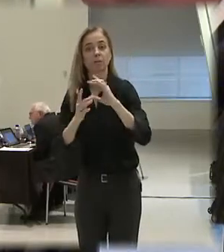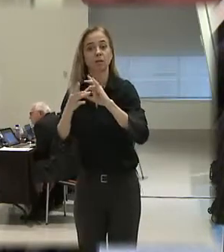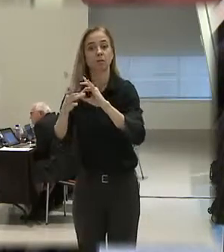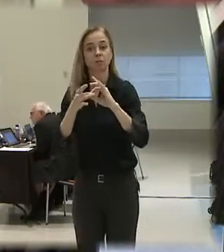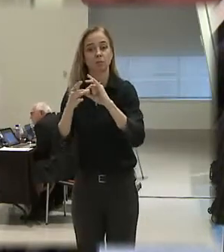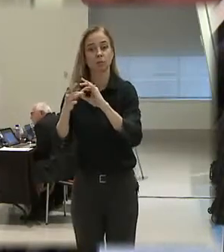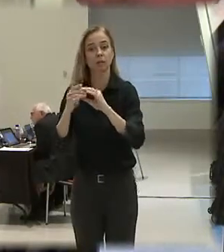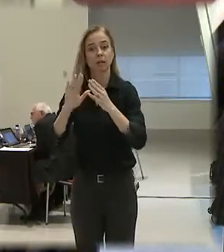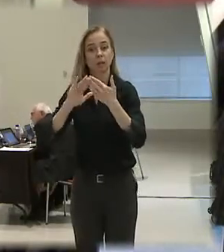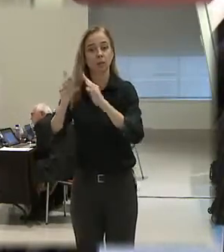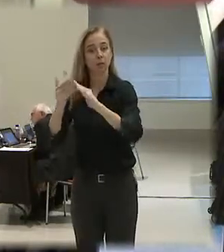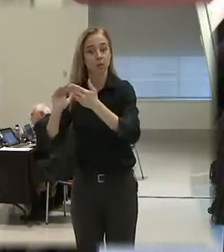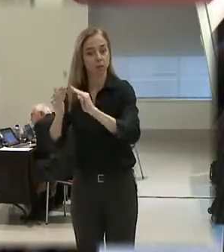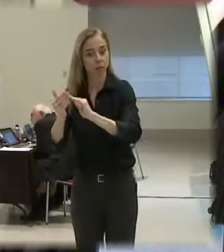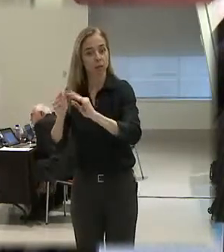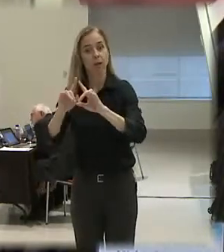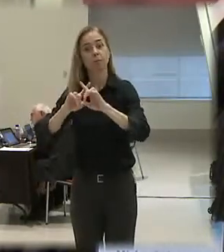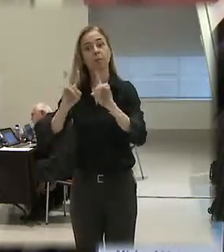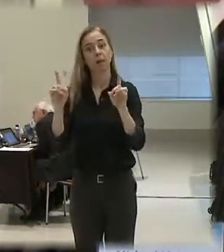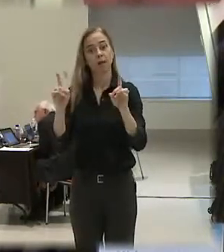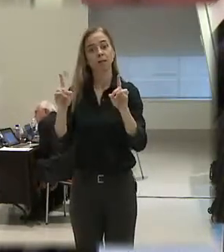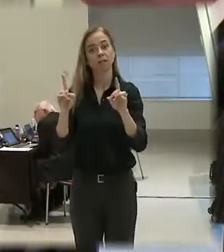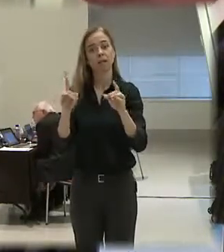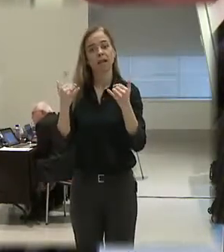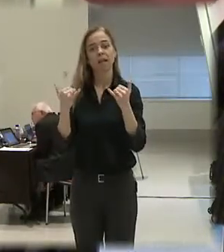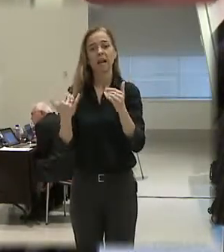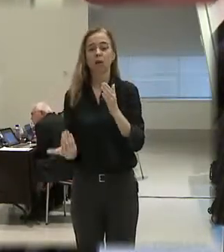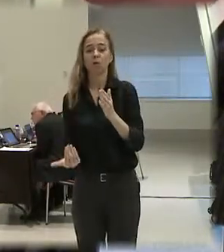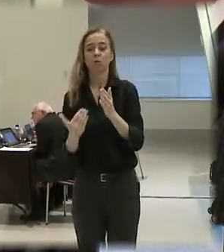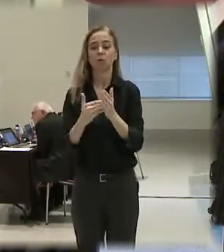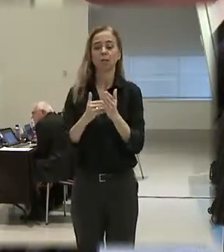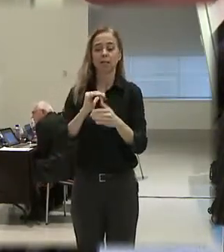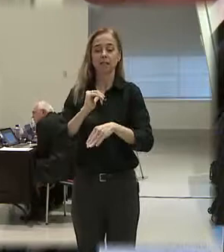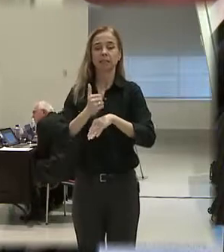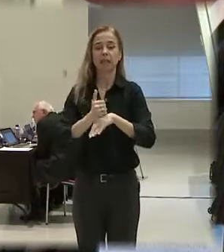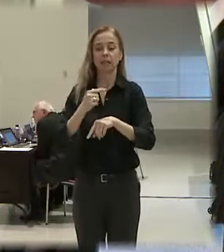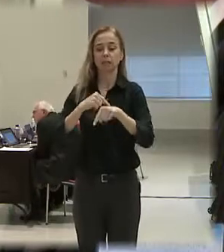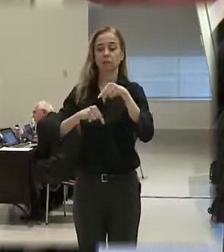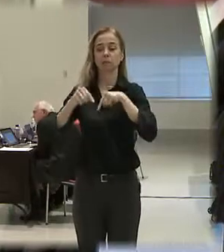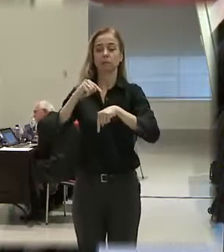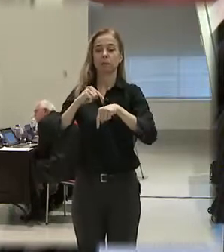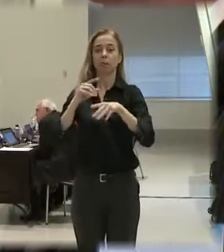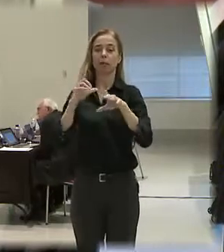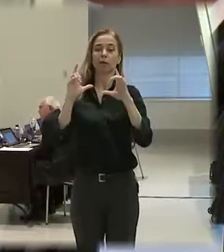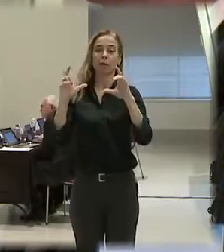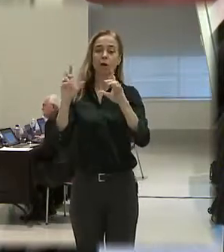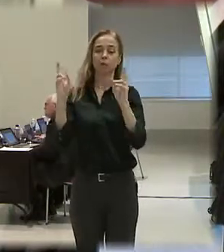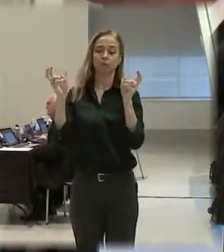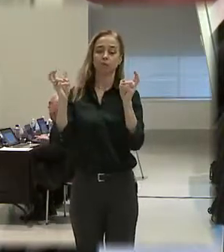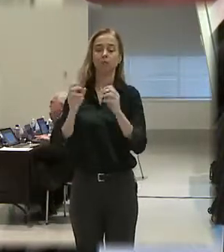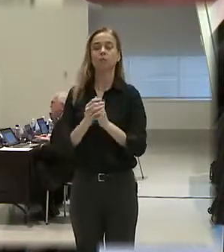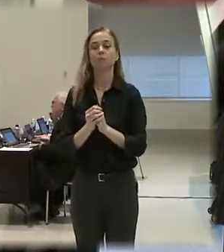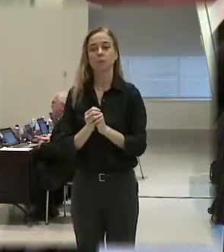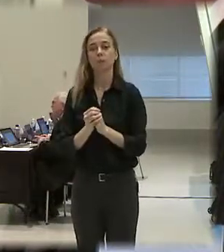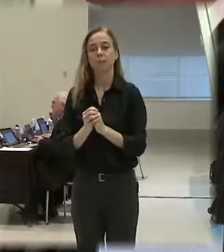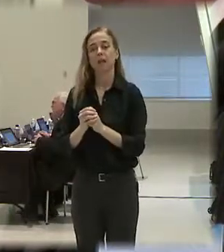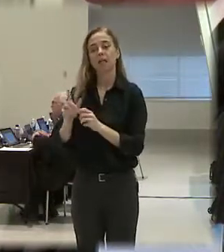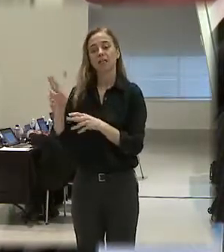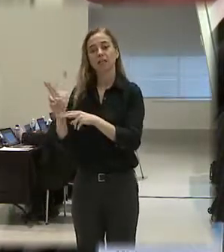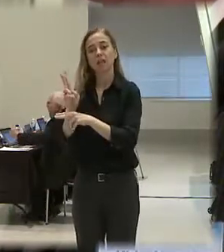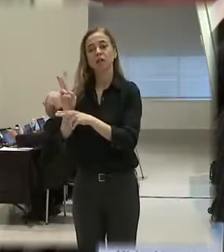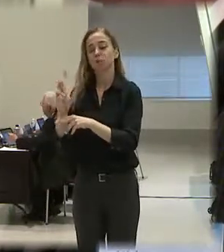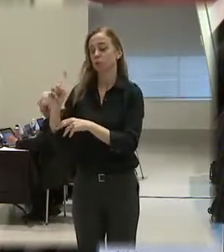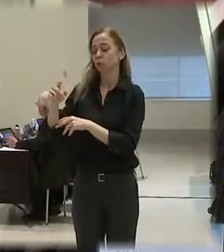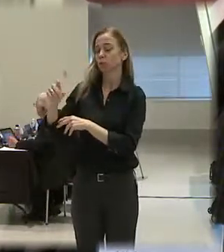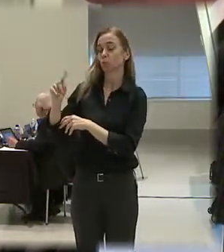community. But it seems like we're resetting the clock. And Professor Robinson, unlike a sports analogy, I'll use an animal